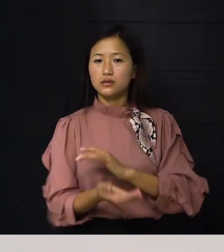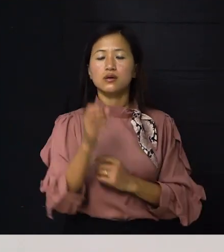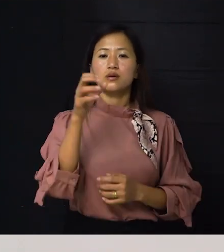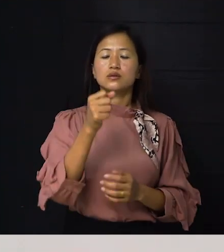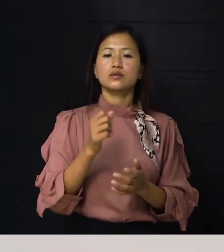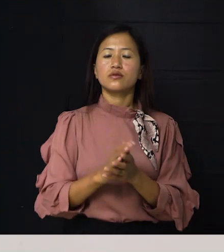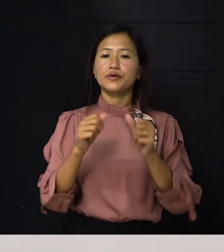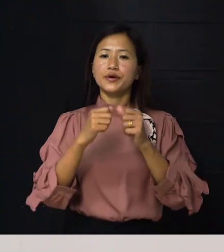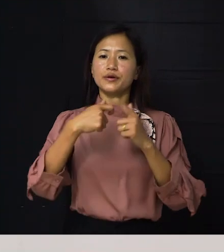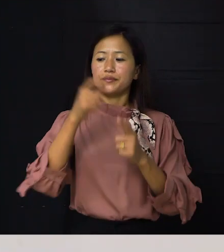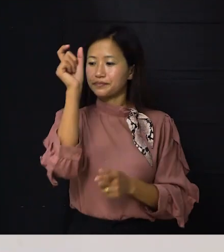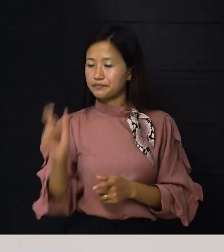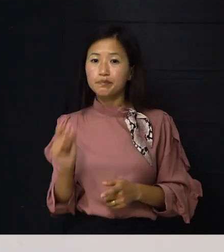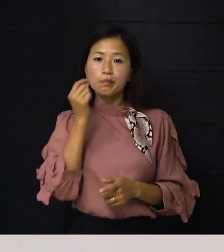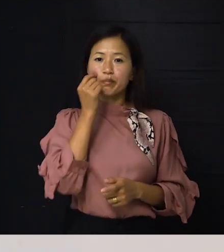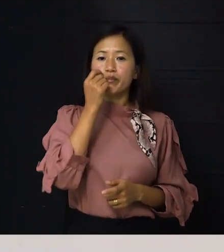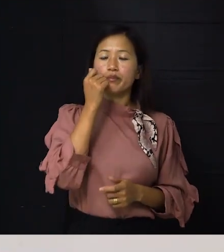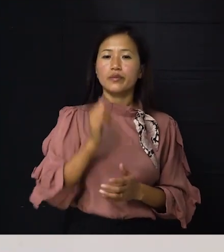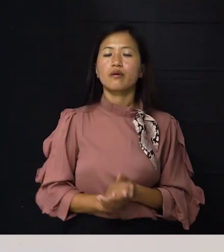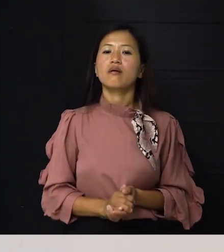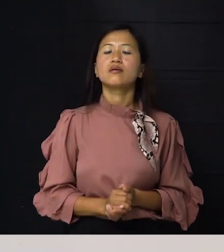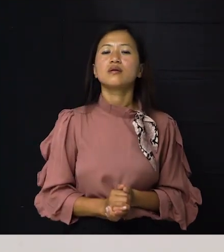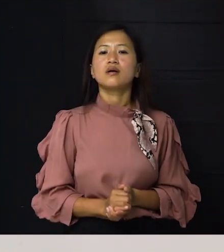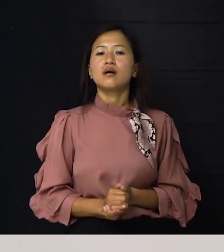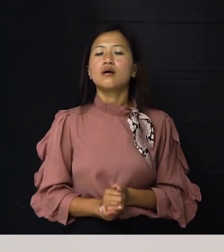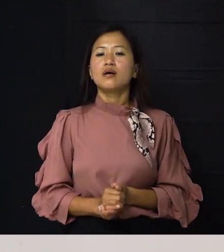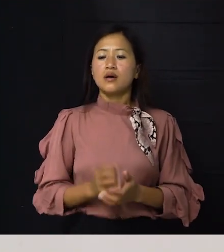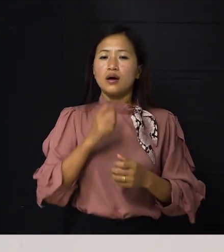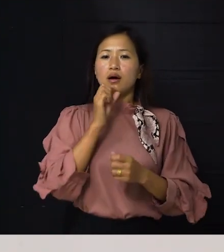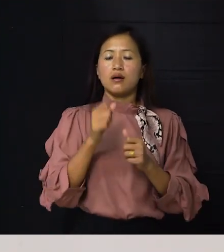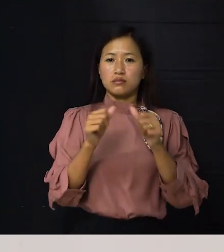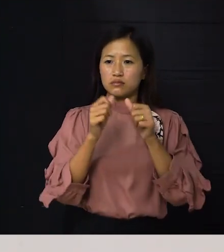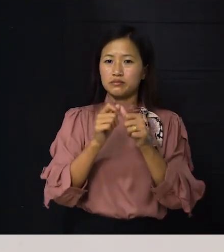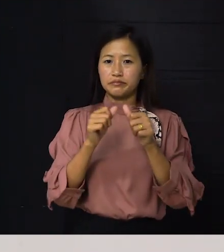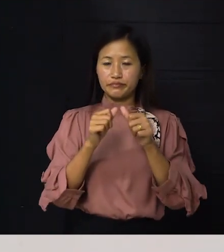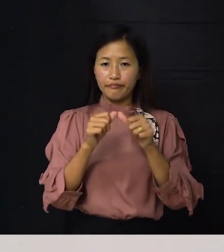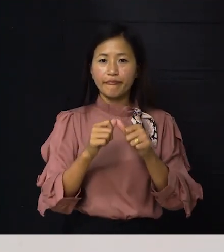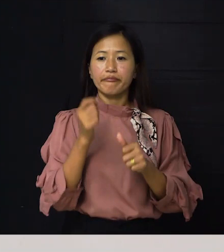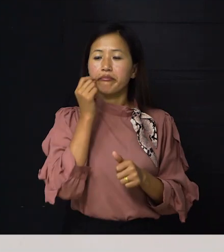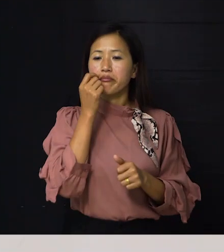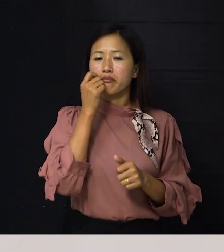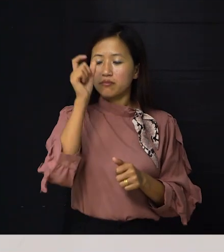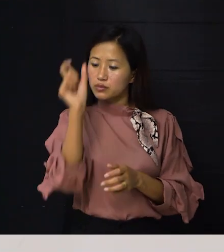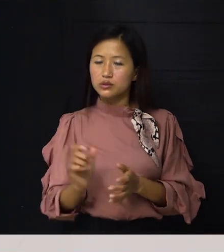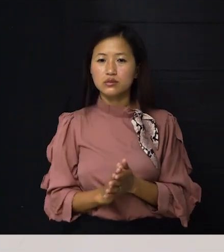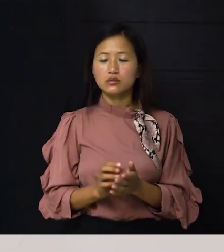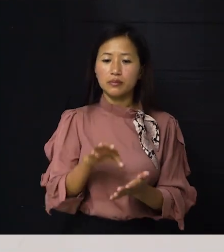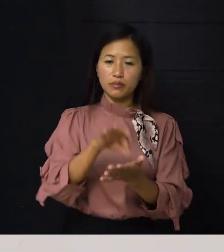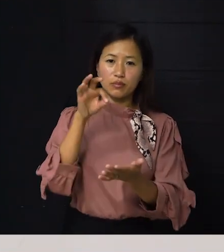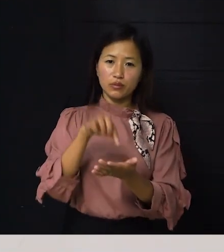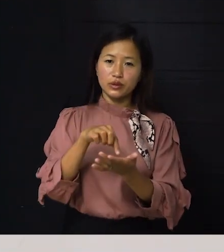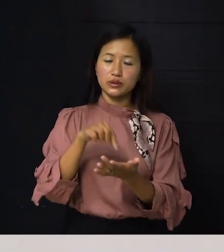Akbar. Then apart from that, Akbar made sure that there were certain people who were appointed to look after his